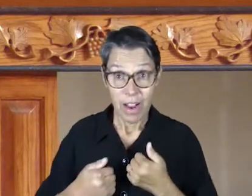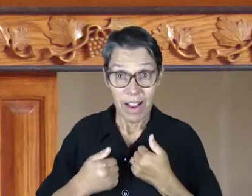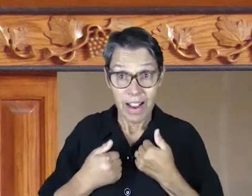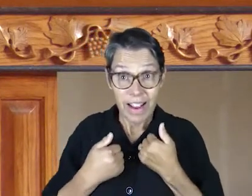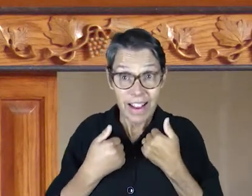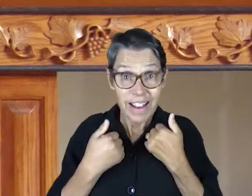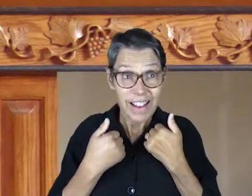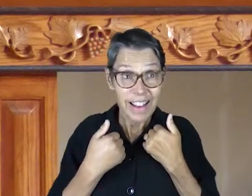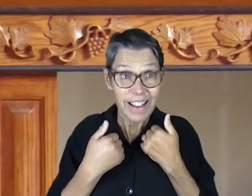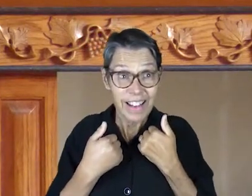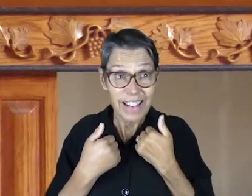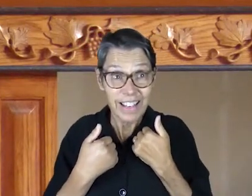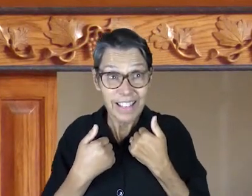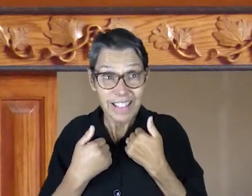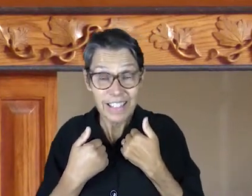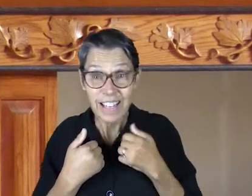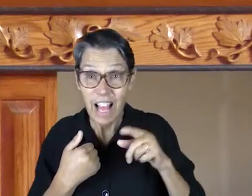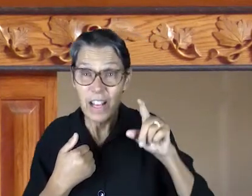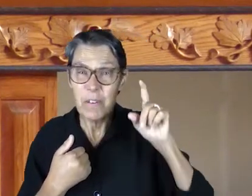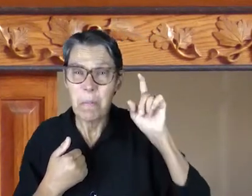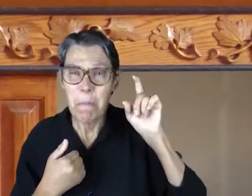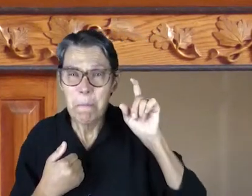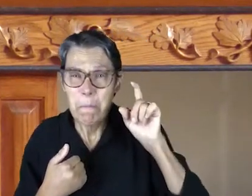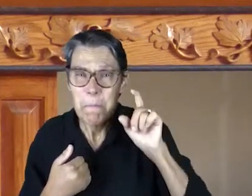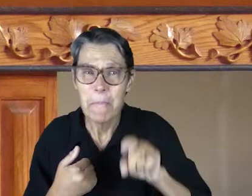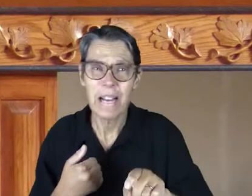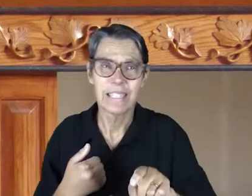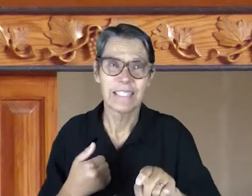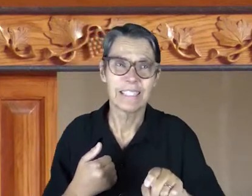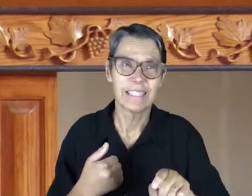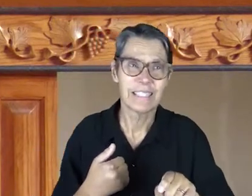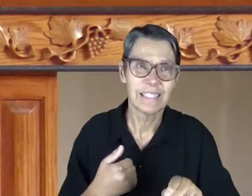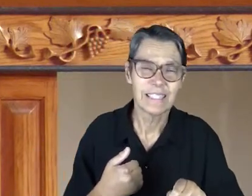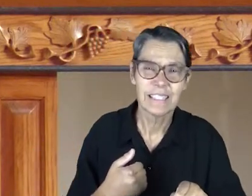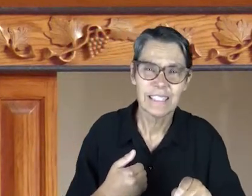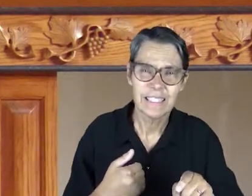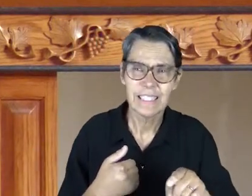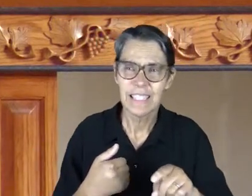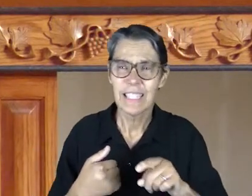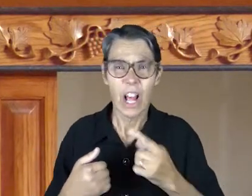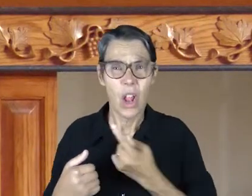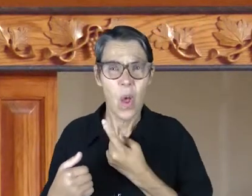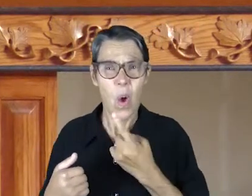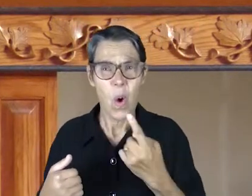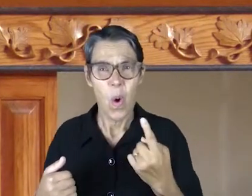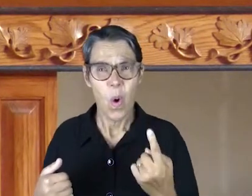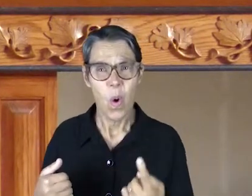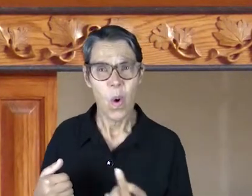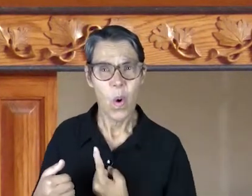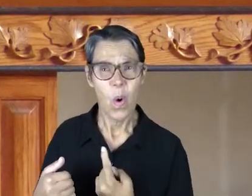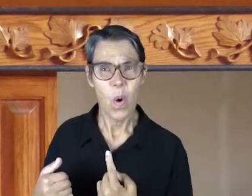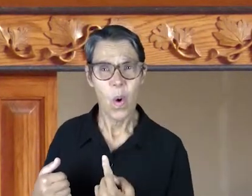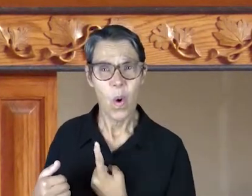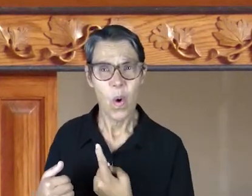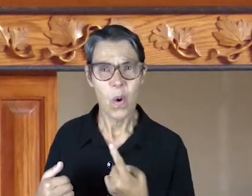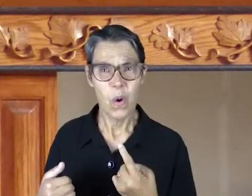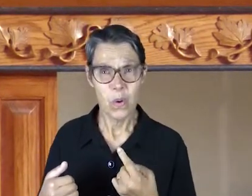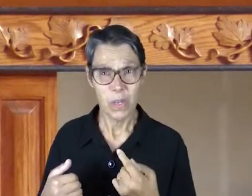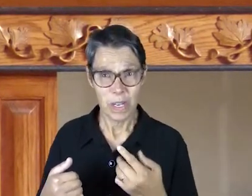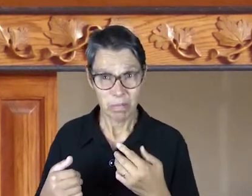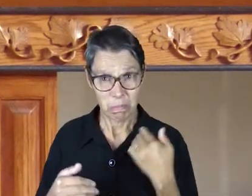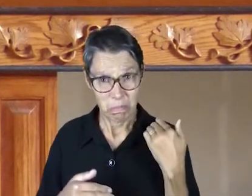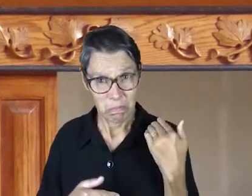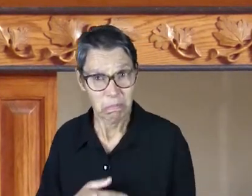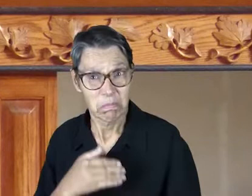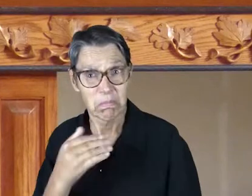vigor or an embrace or an intrigue in life, a willingness to take risks. But when we find